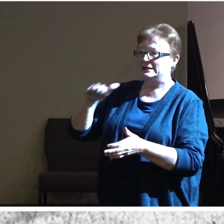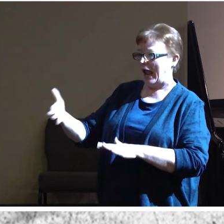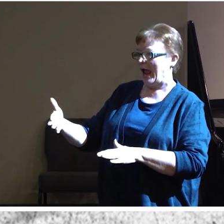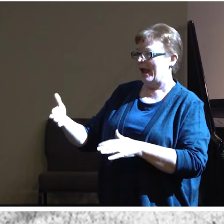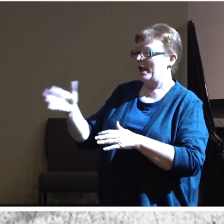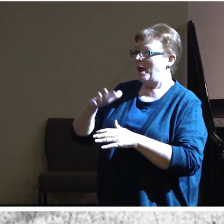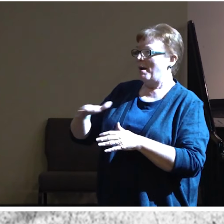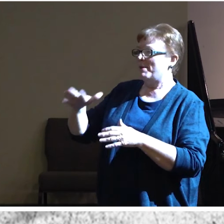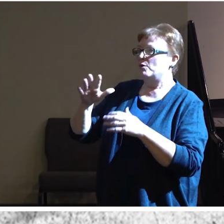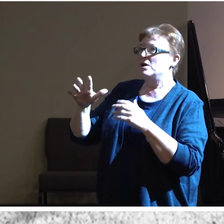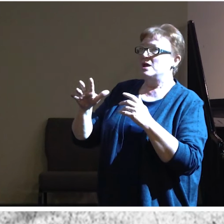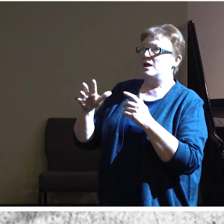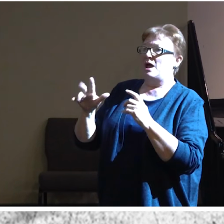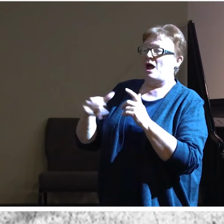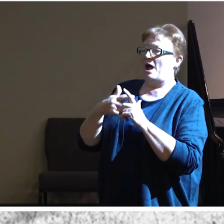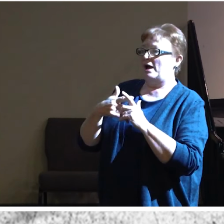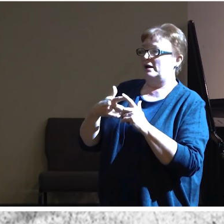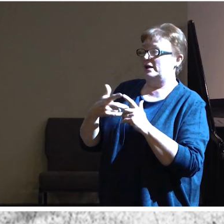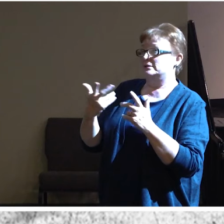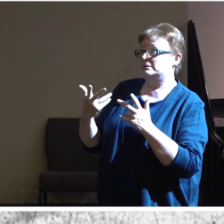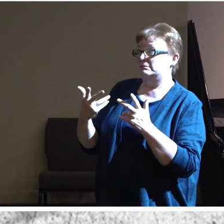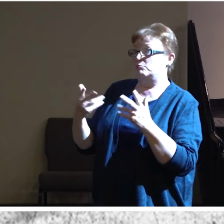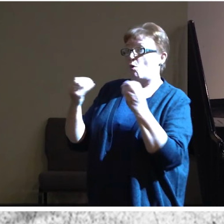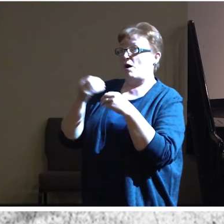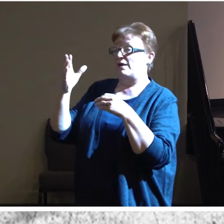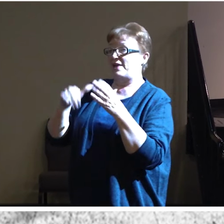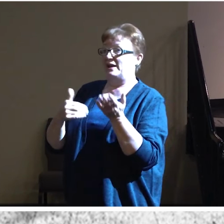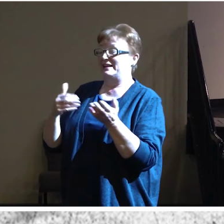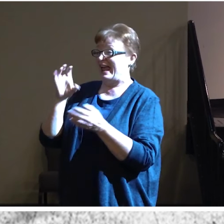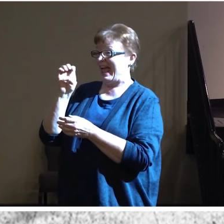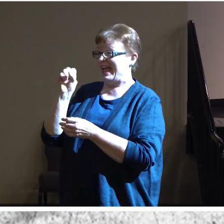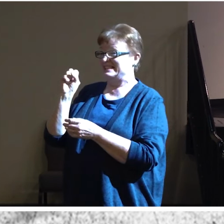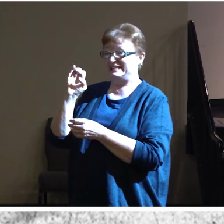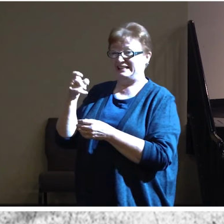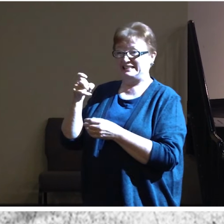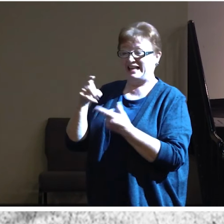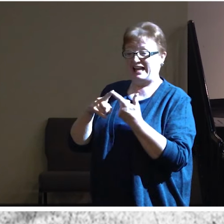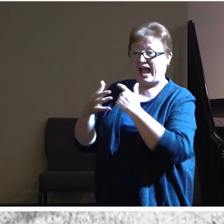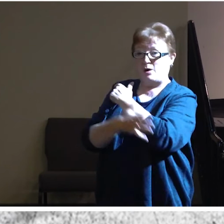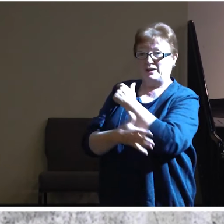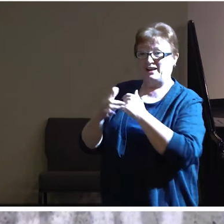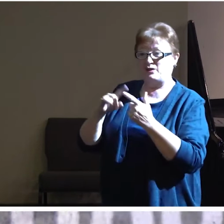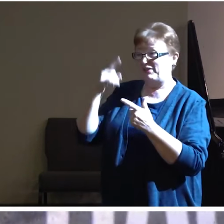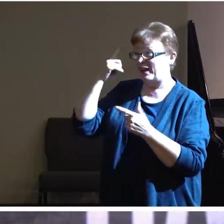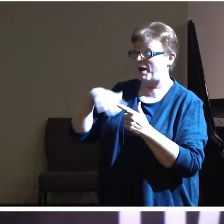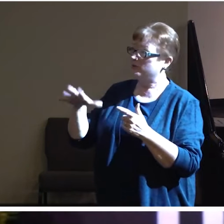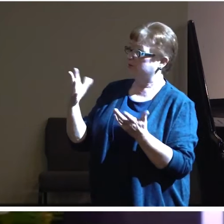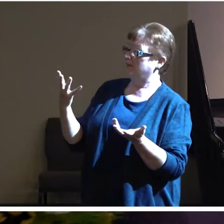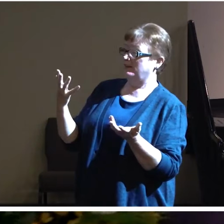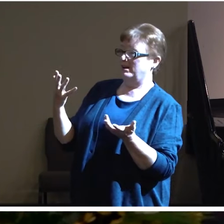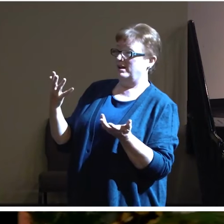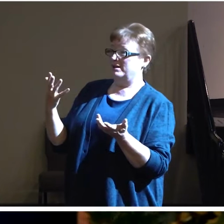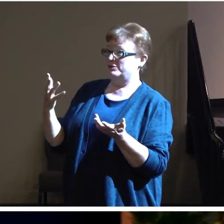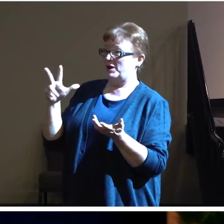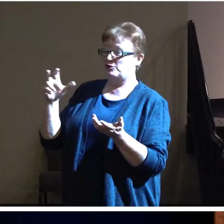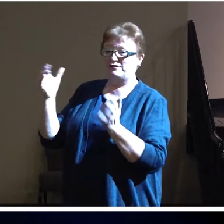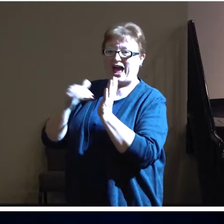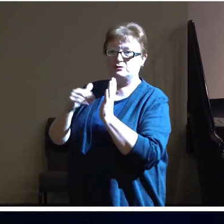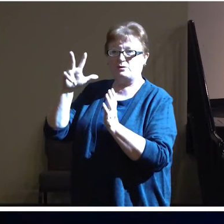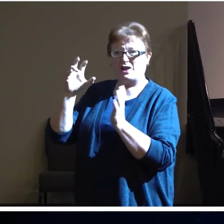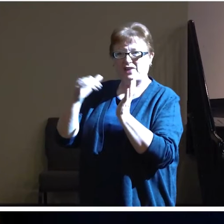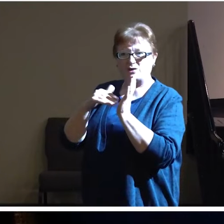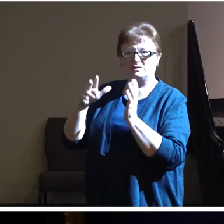in the entire Essex County dies every year in our country. And some of them go home to be with the Lord and